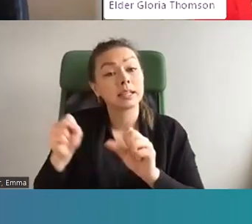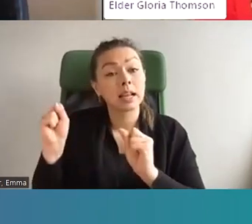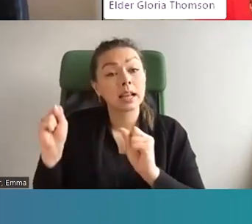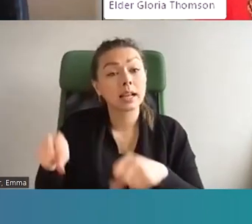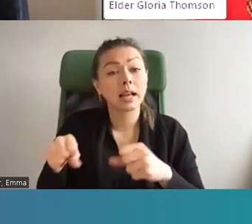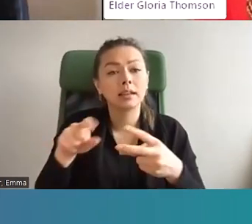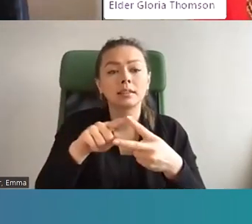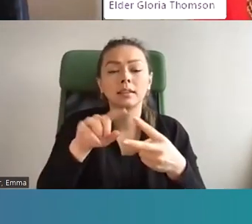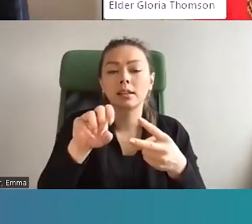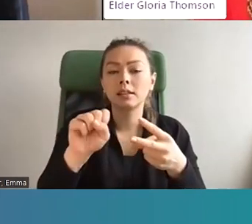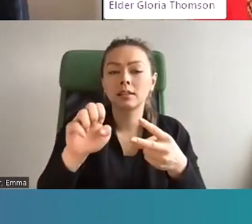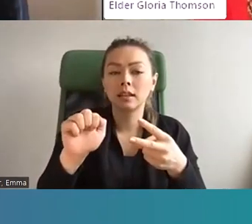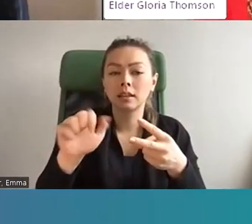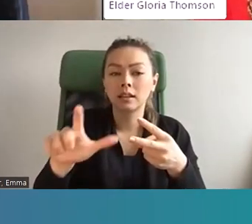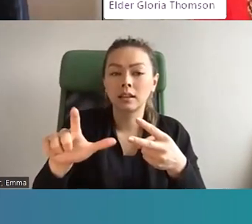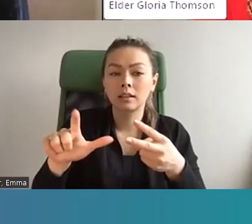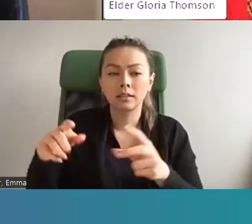with, something that